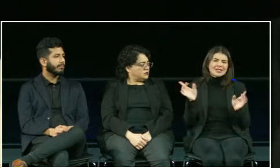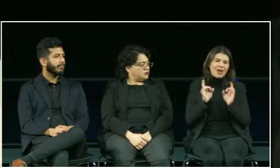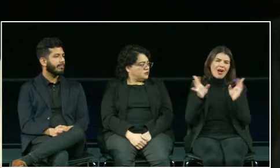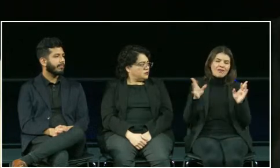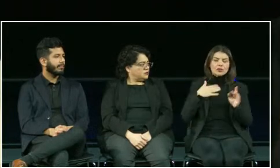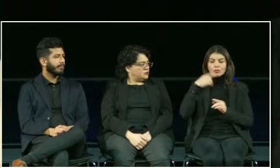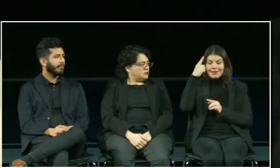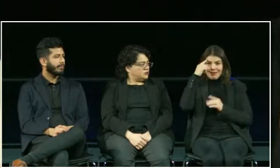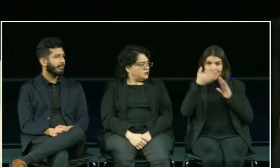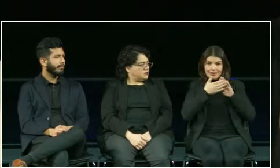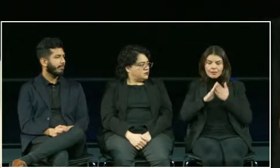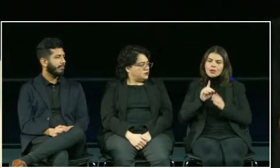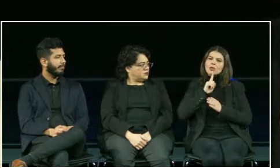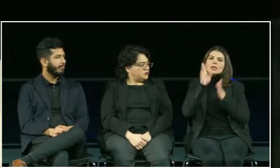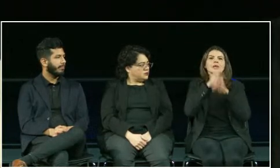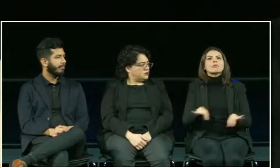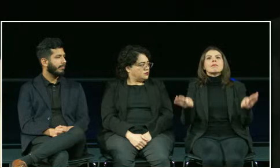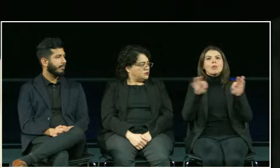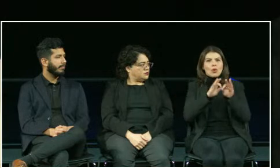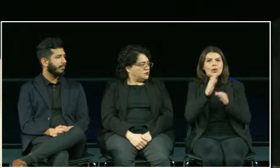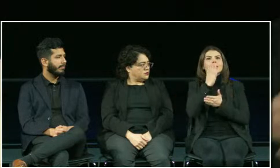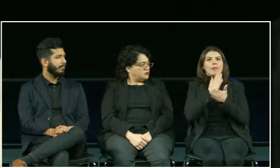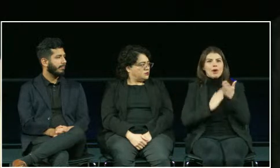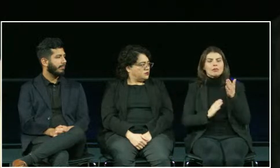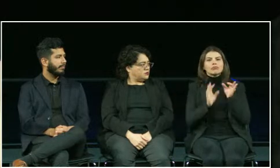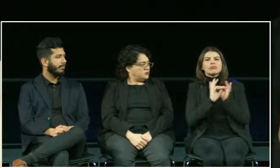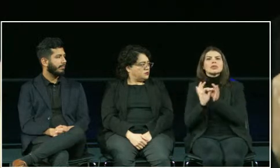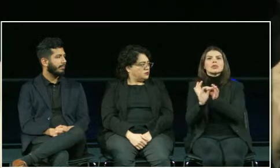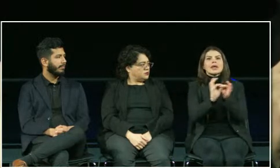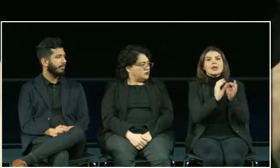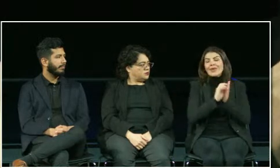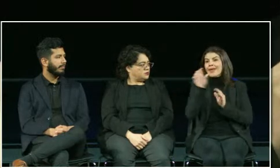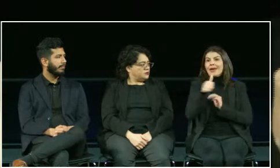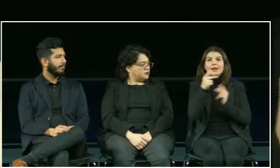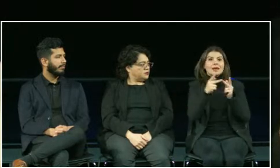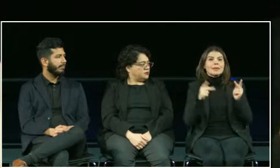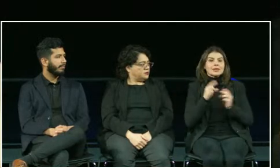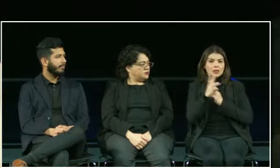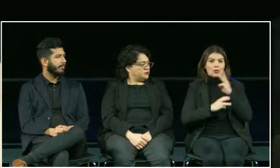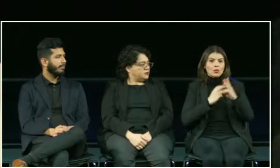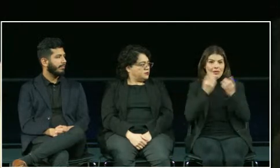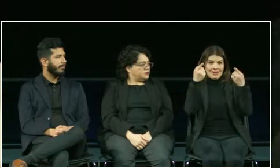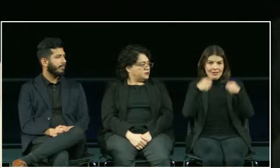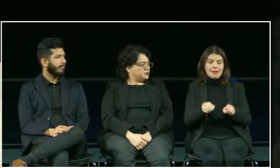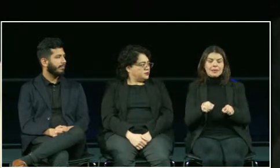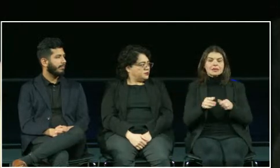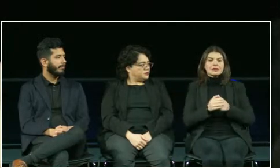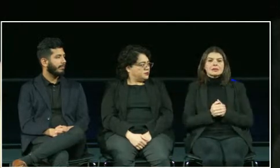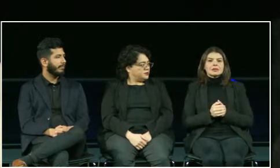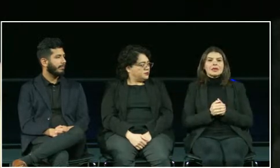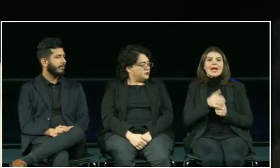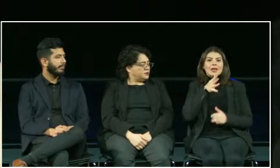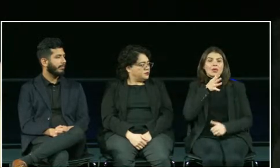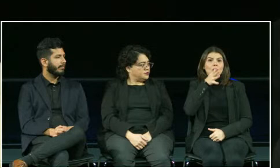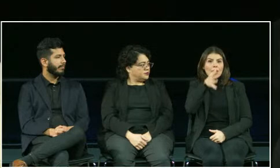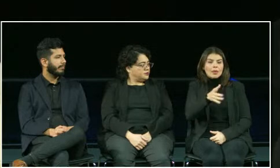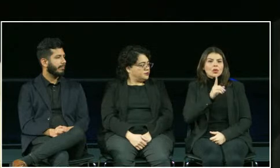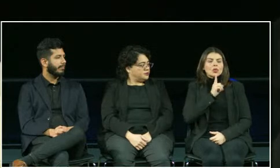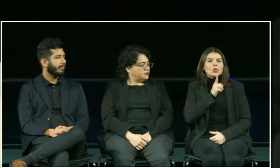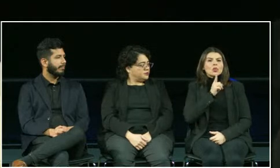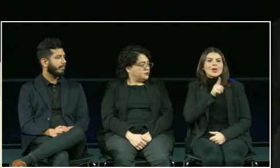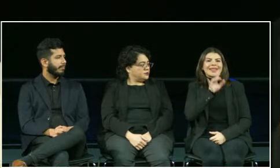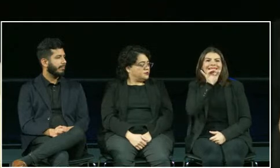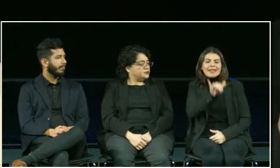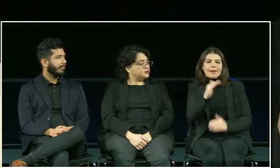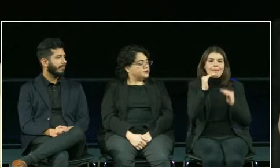the community plays an important part in anywhere in the world where this takes place. And the grandmother was really, you know,